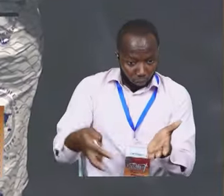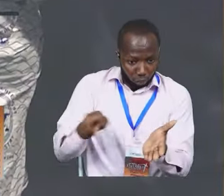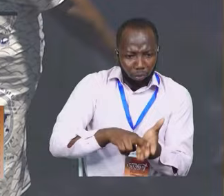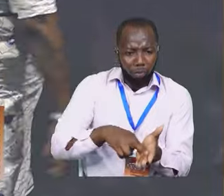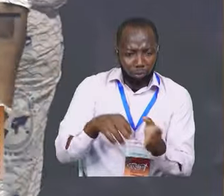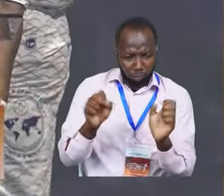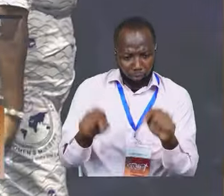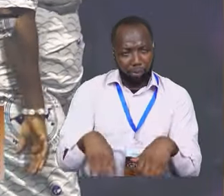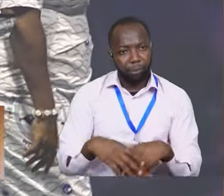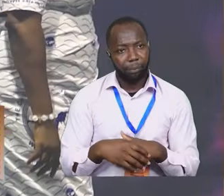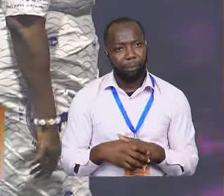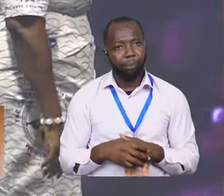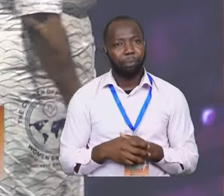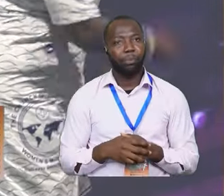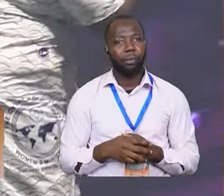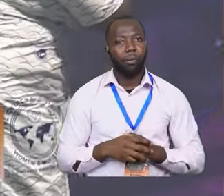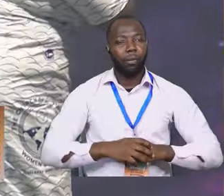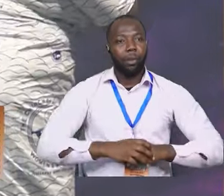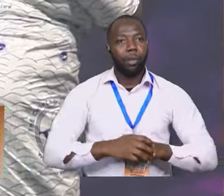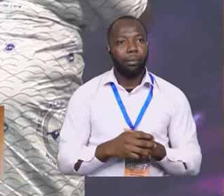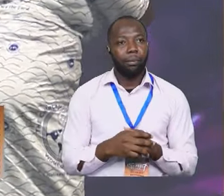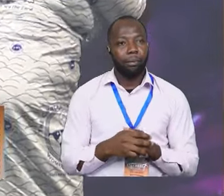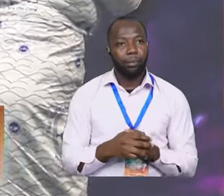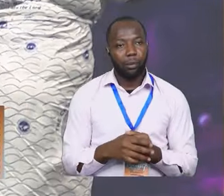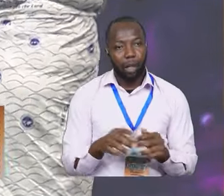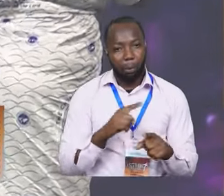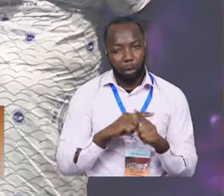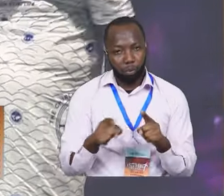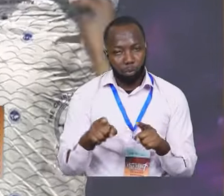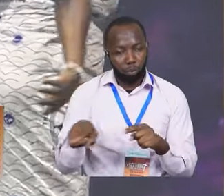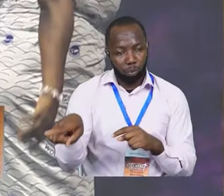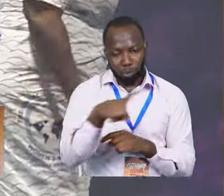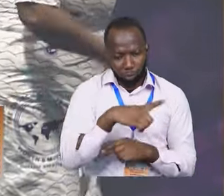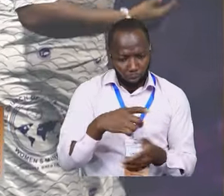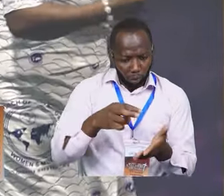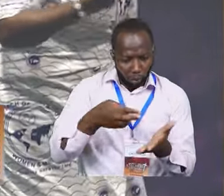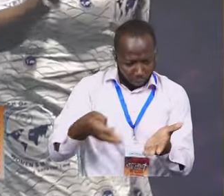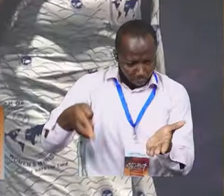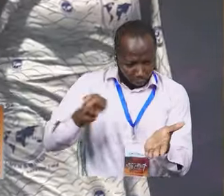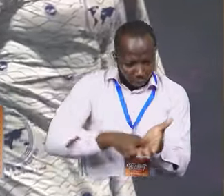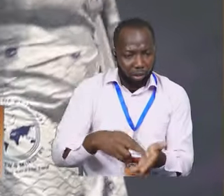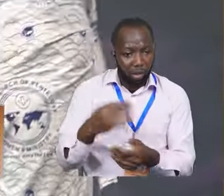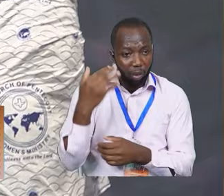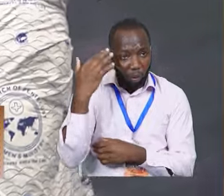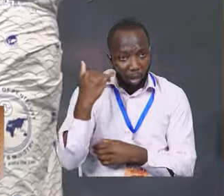Hey, if we had the opportunity, we would have written some. We will write some.